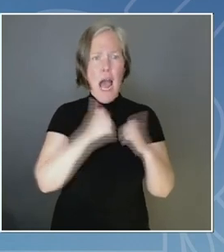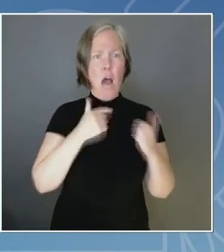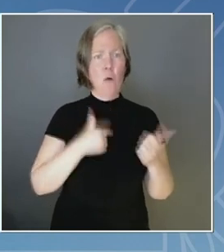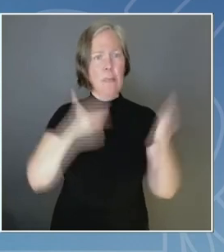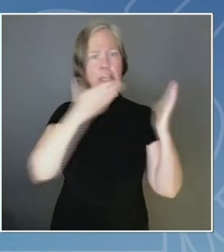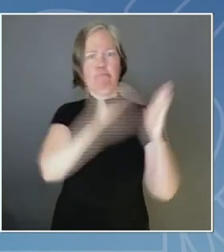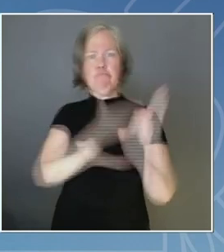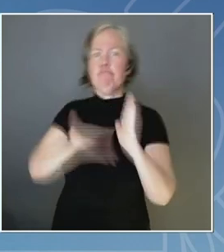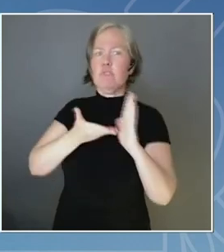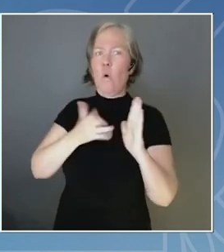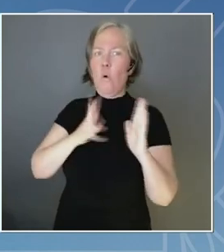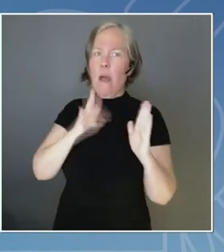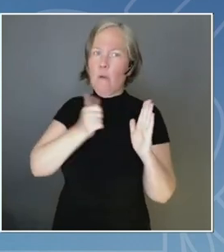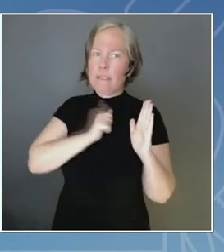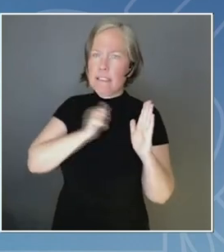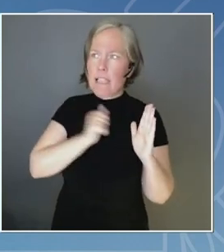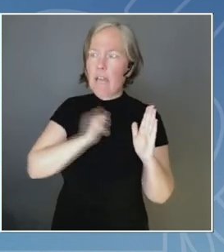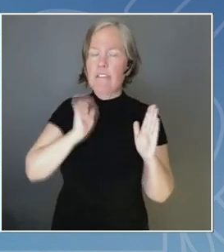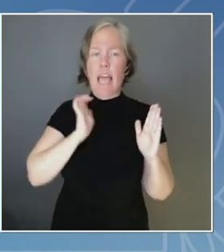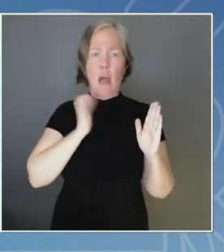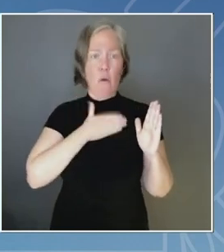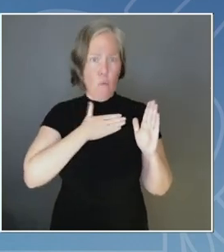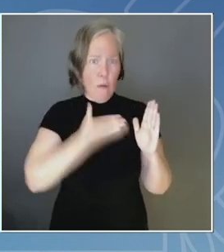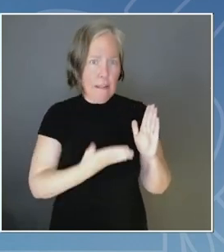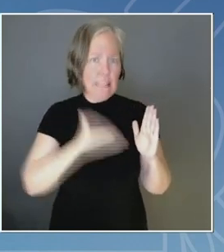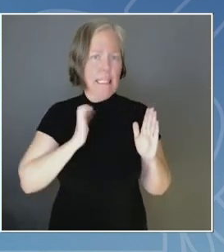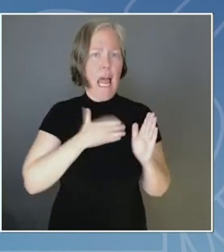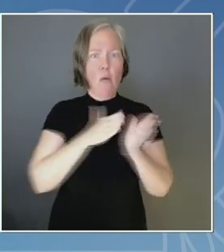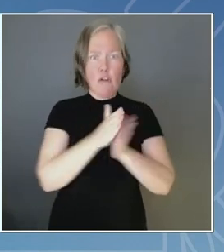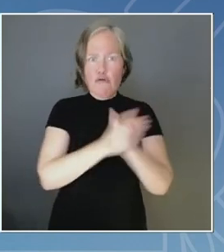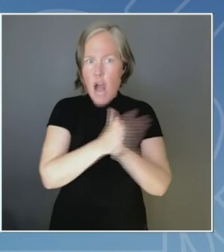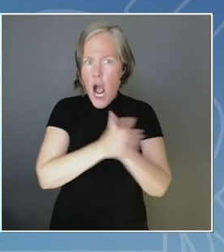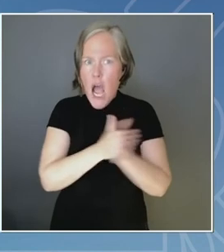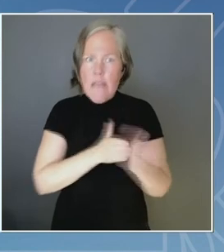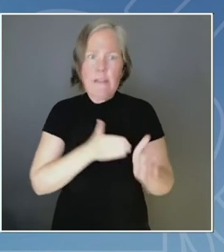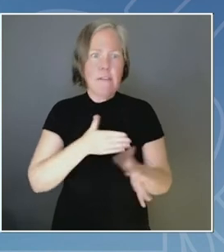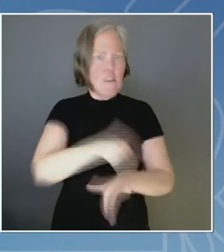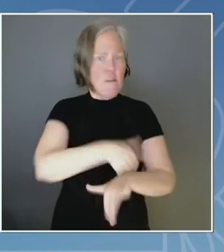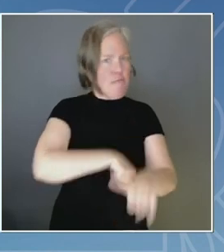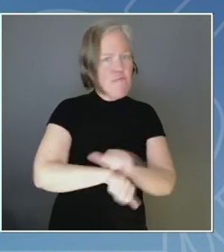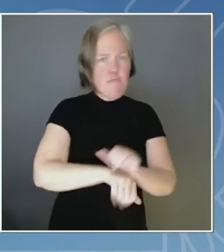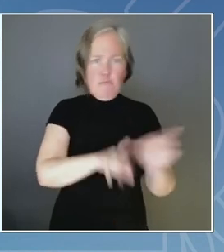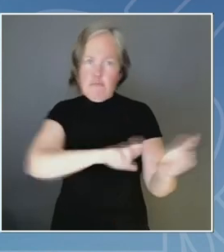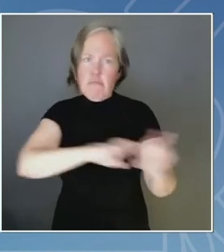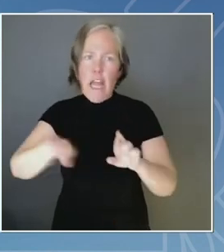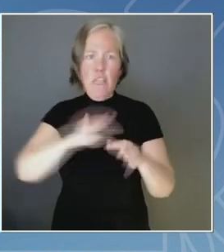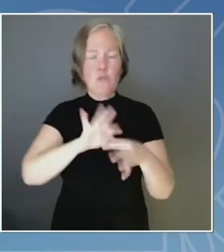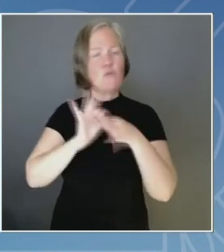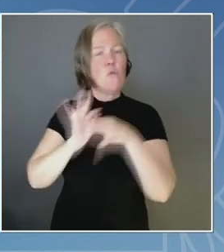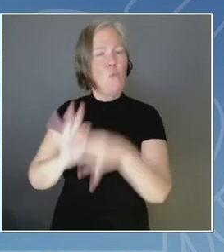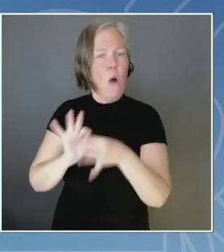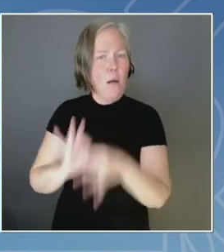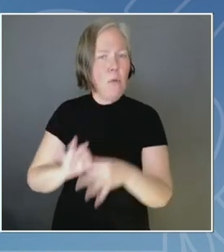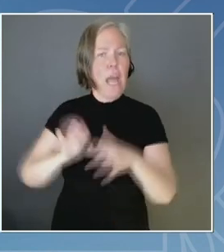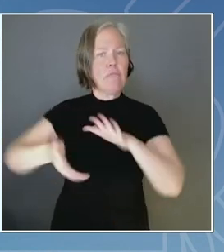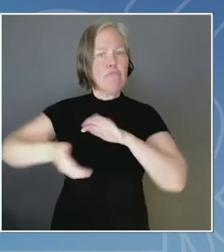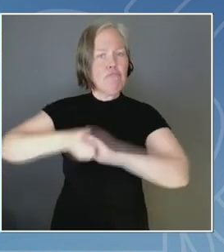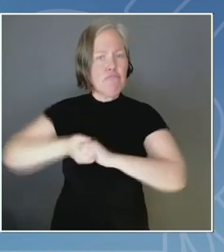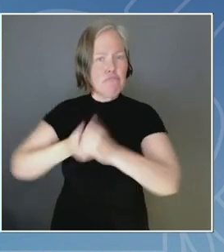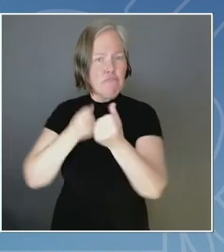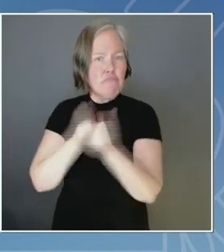in our willingness and our drive to cooperate and collaborate with all of our allies and